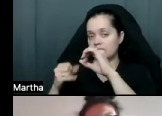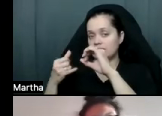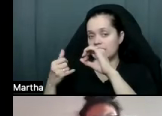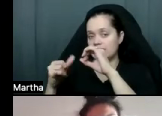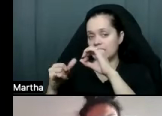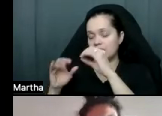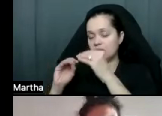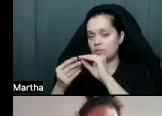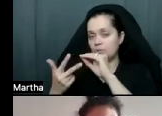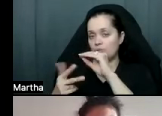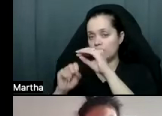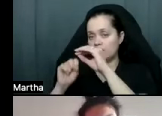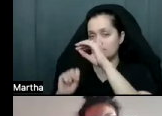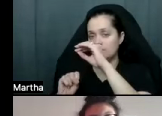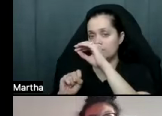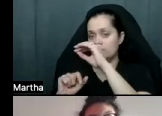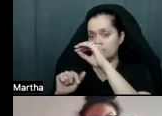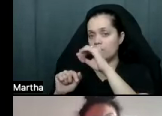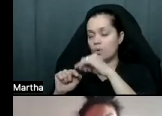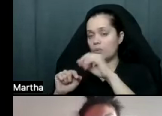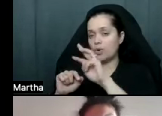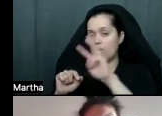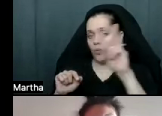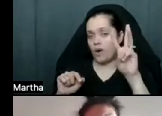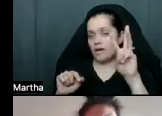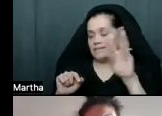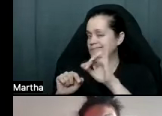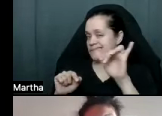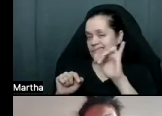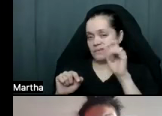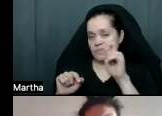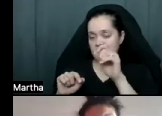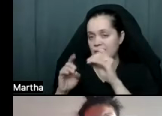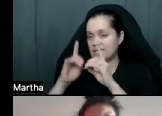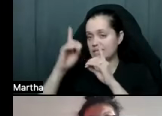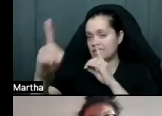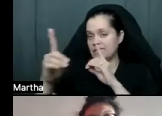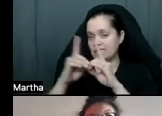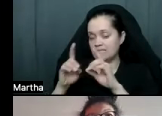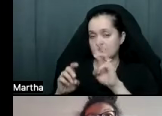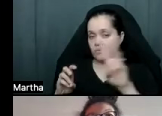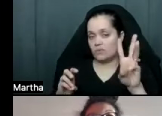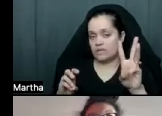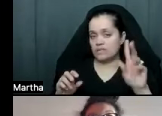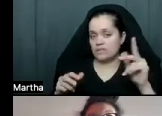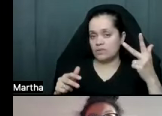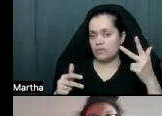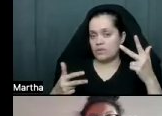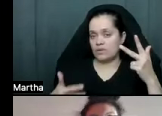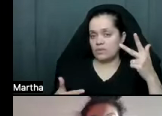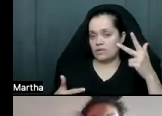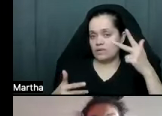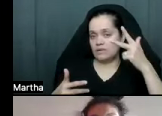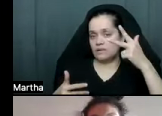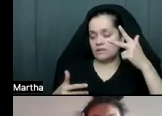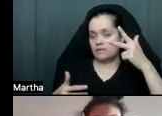yellow zone number 3, or we go west the same exact distance. There we are in yellow zone 3